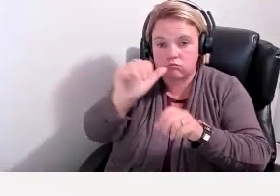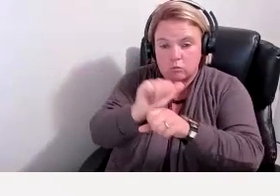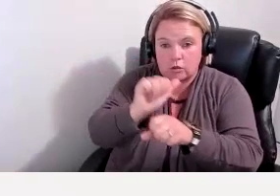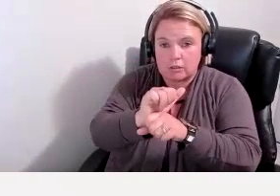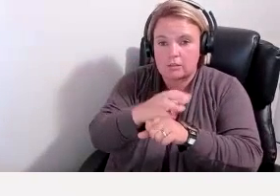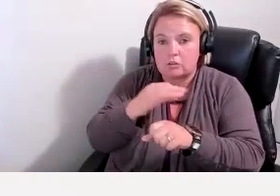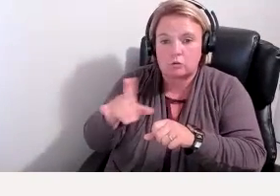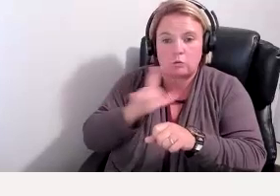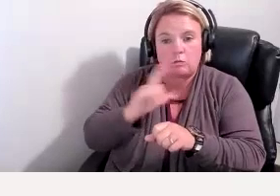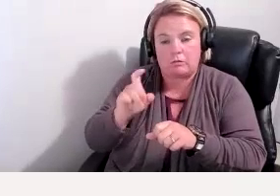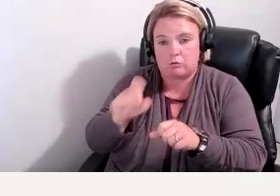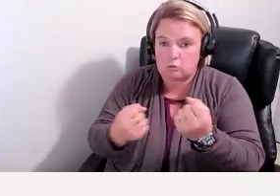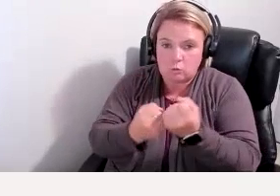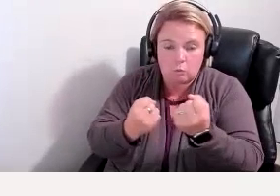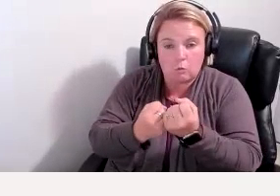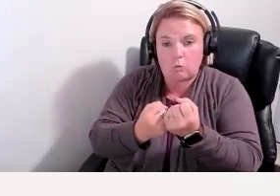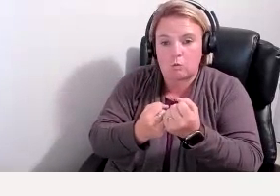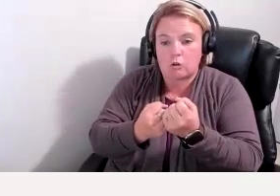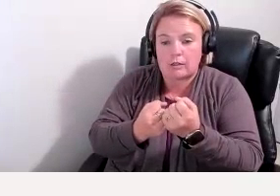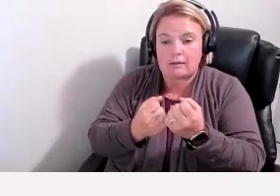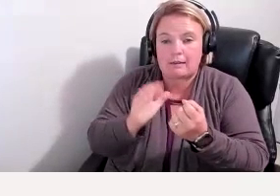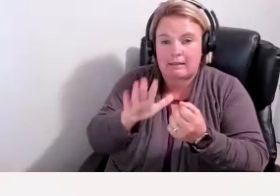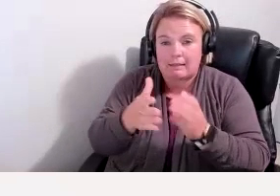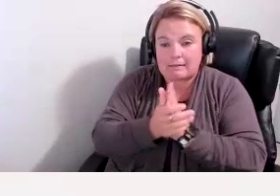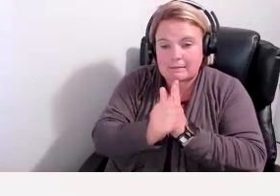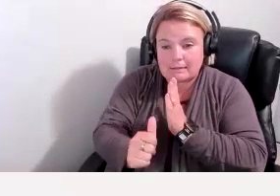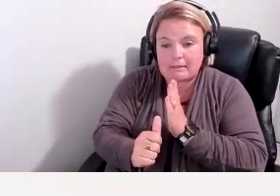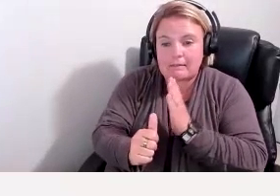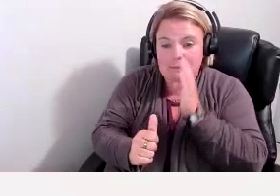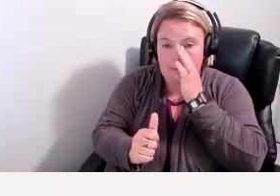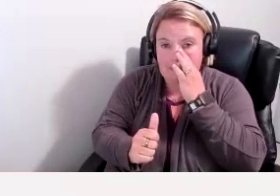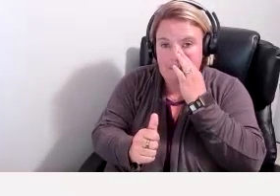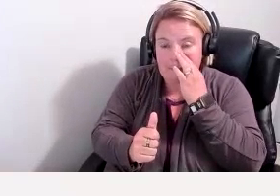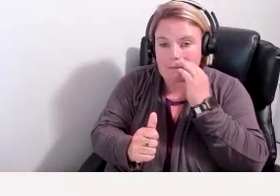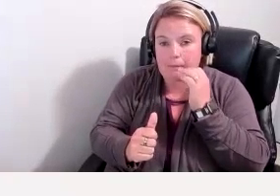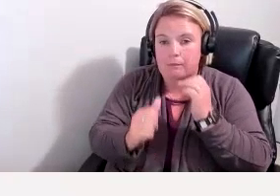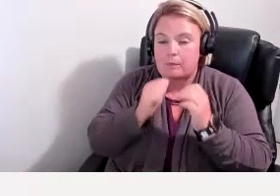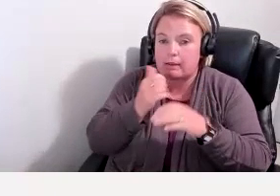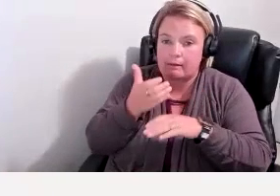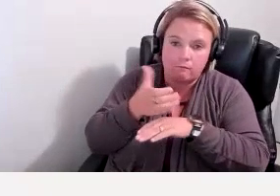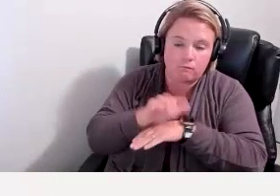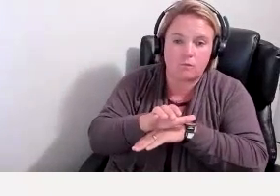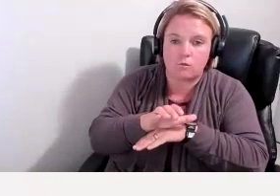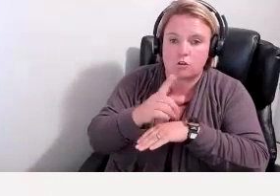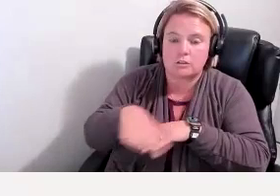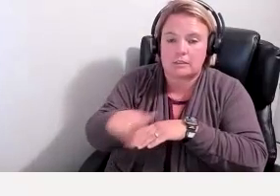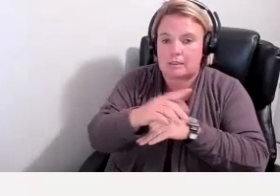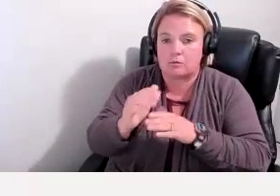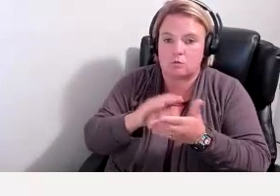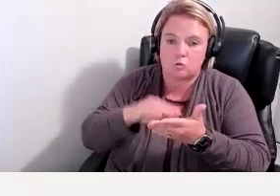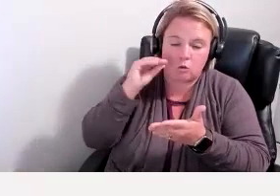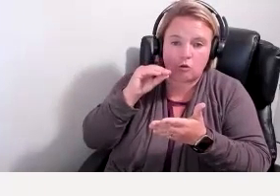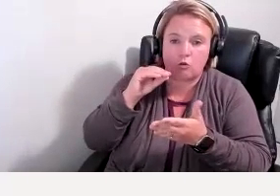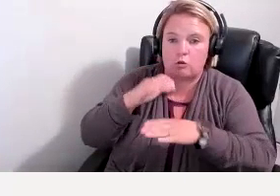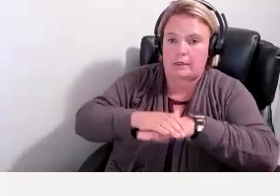be harnessing that skill rather than trying to force them to learn English and